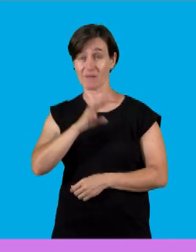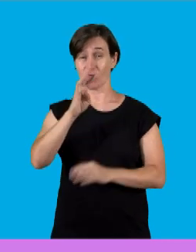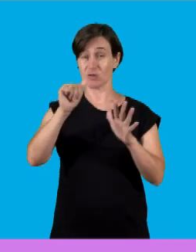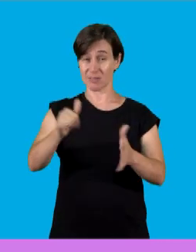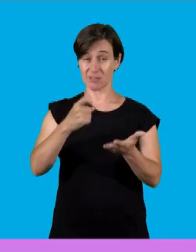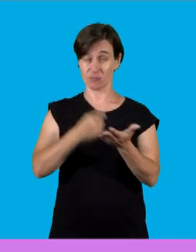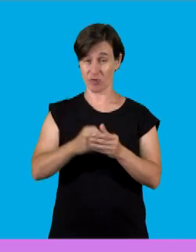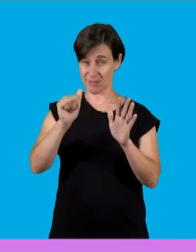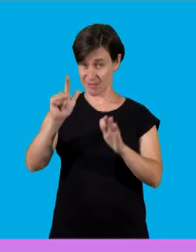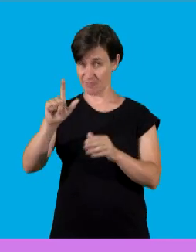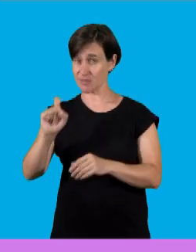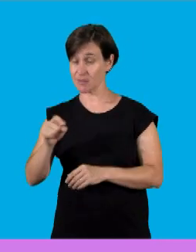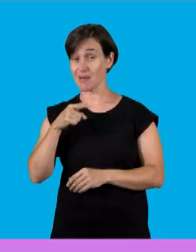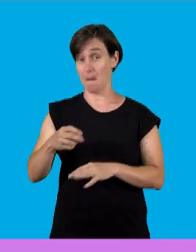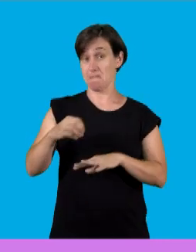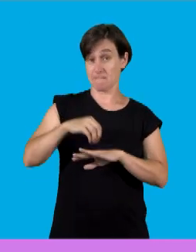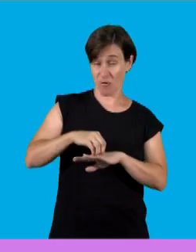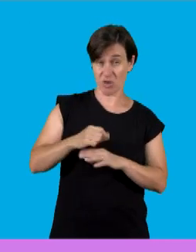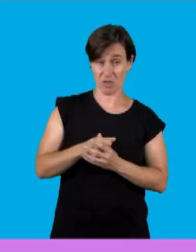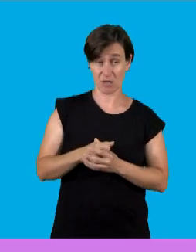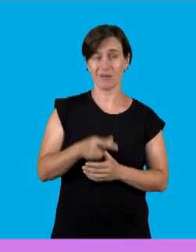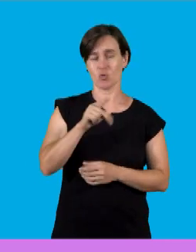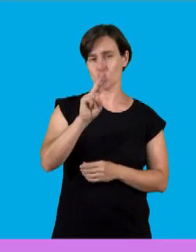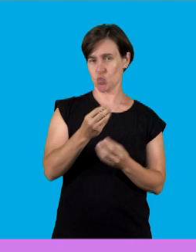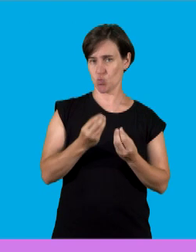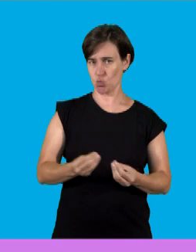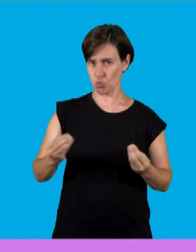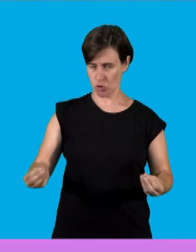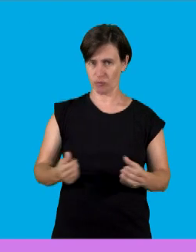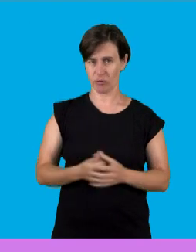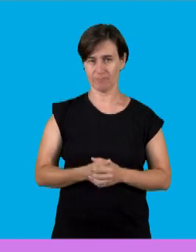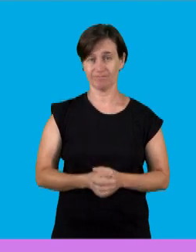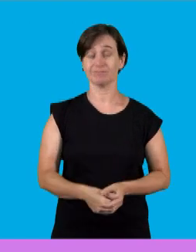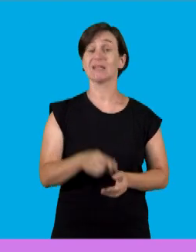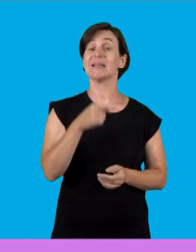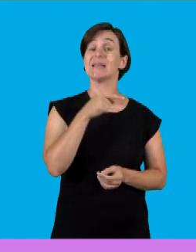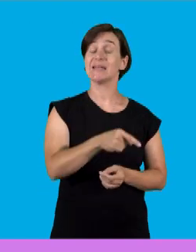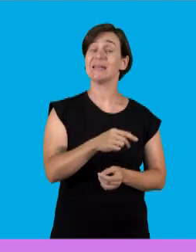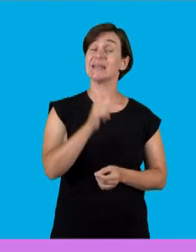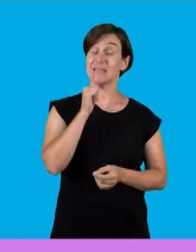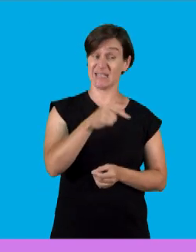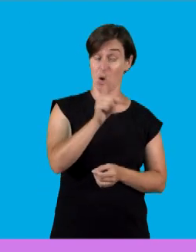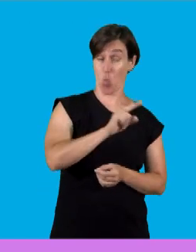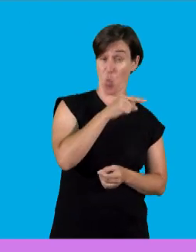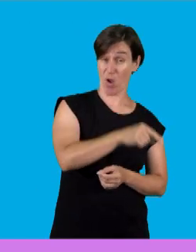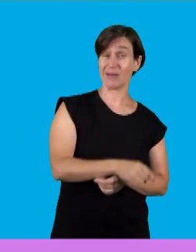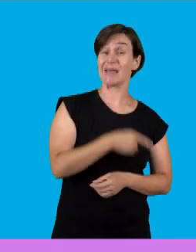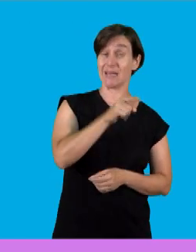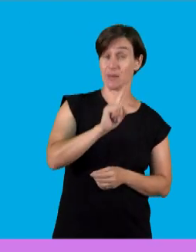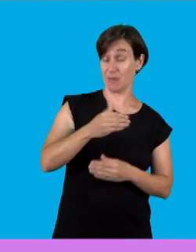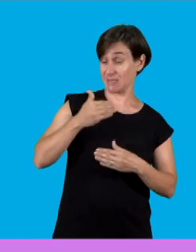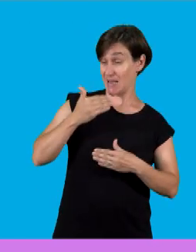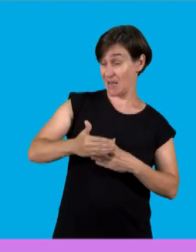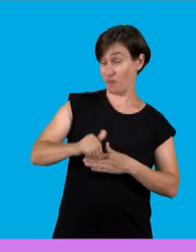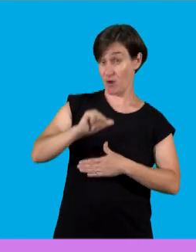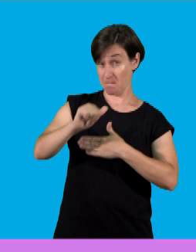1,200,460 rand and 67 cents. He's married and they have 2 children, right? Mr. Watson also made a claim. He said that he should be